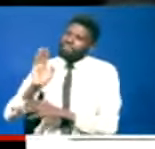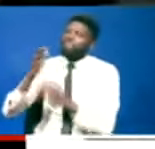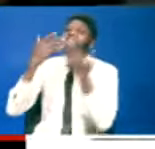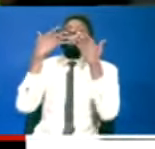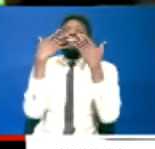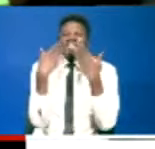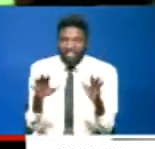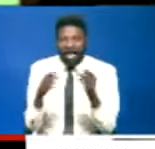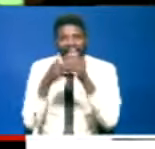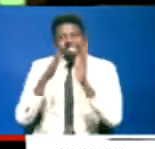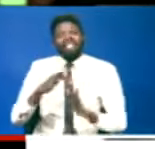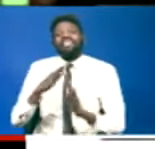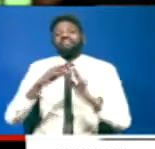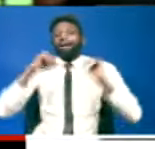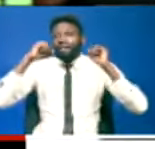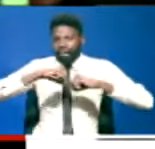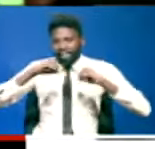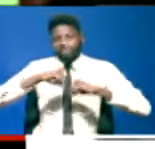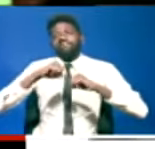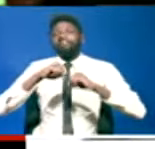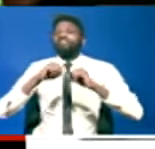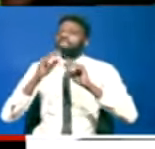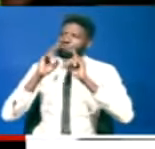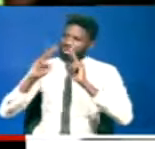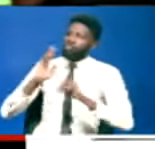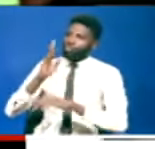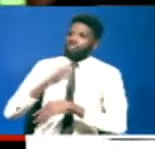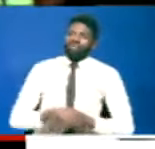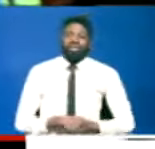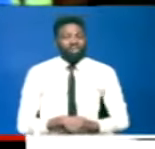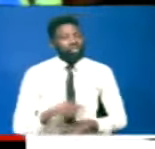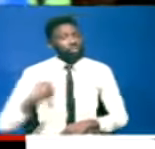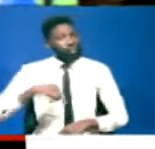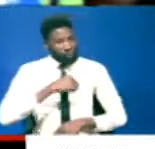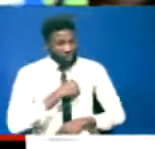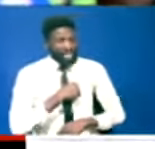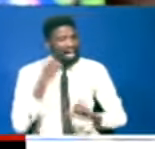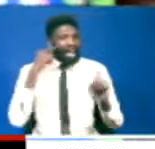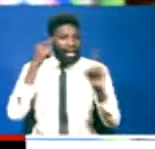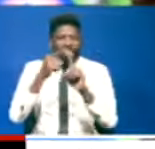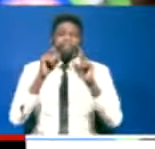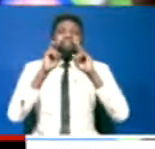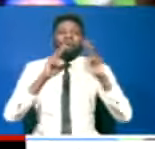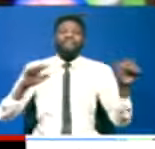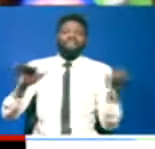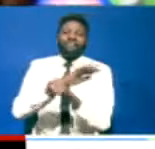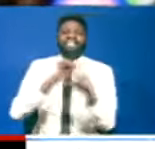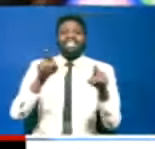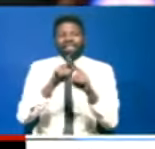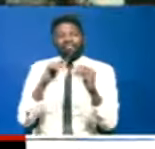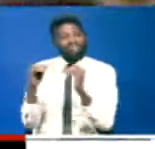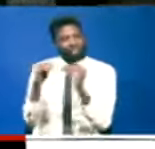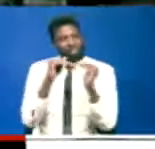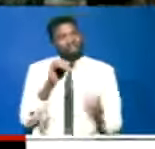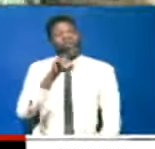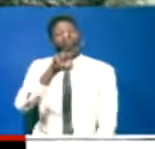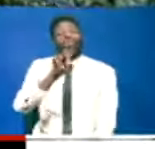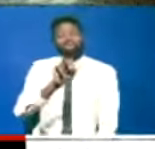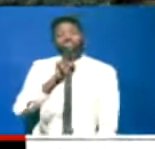in addition to aspiring a peaceful and fair 2022 general election